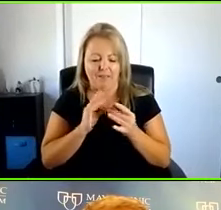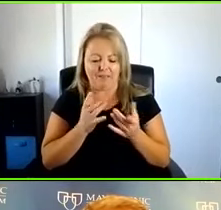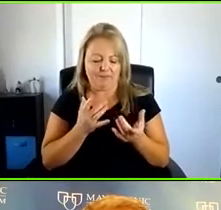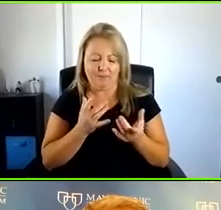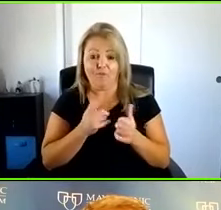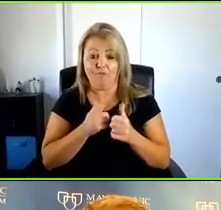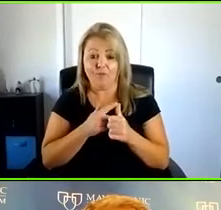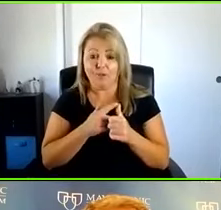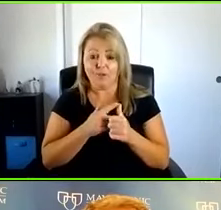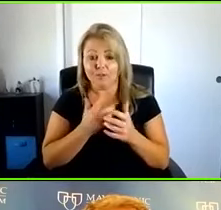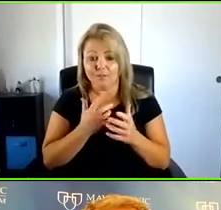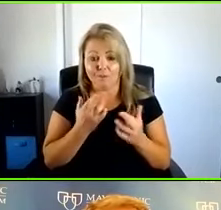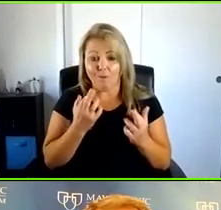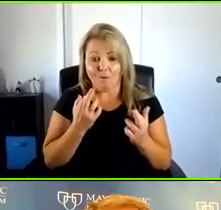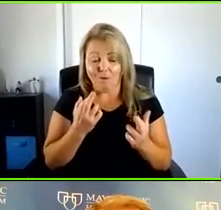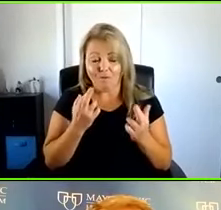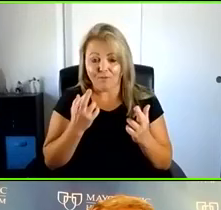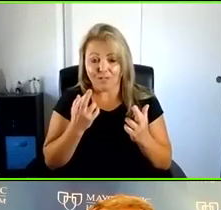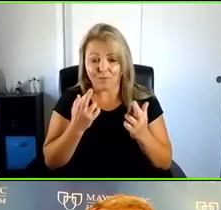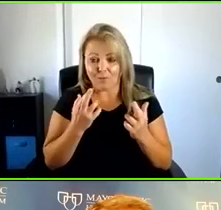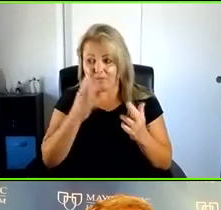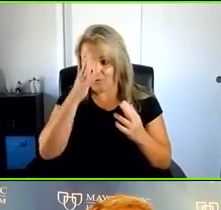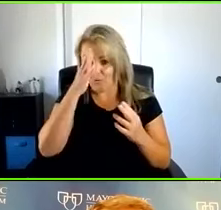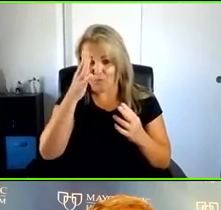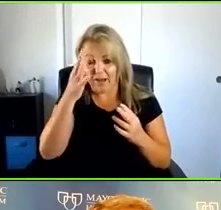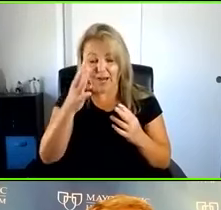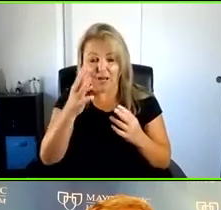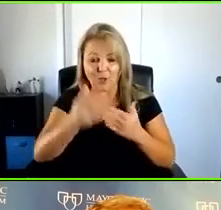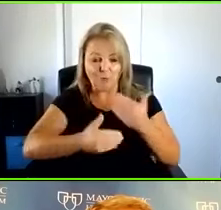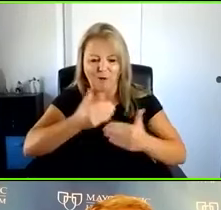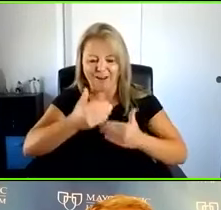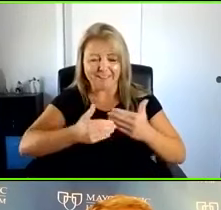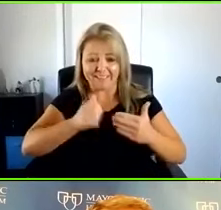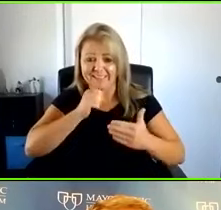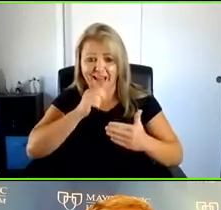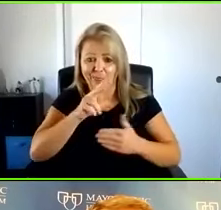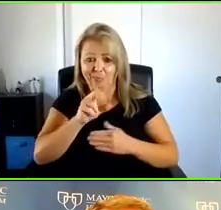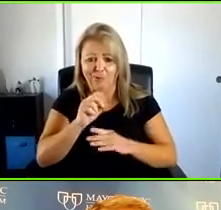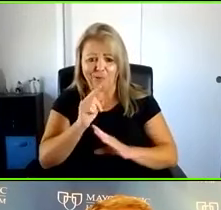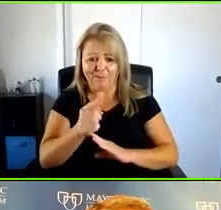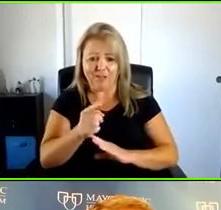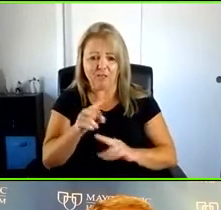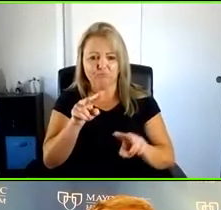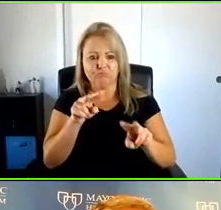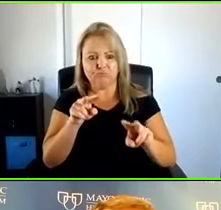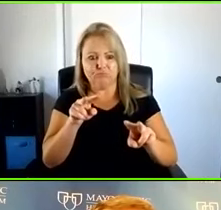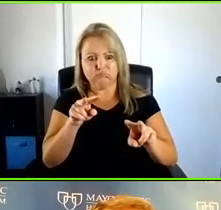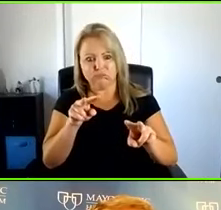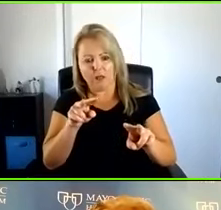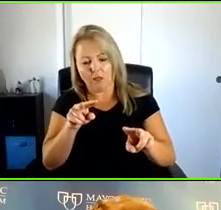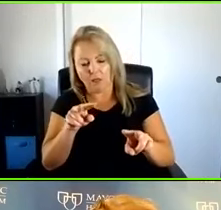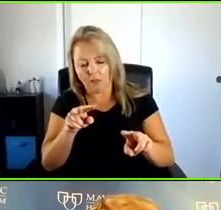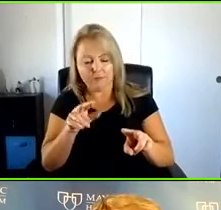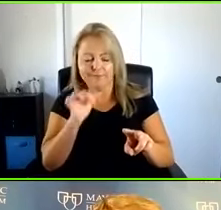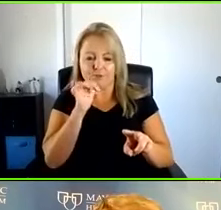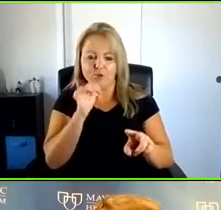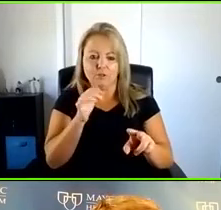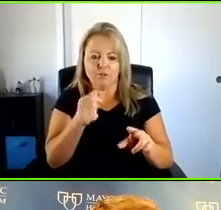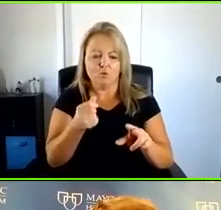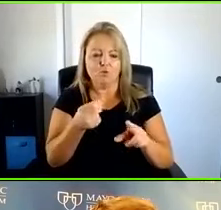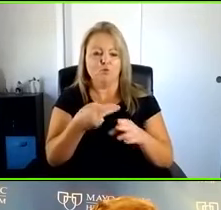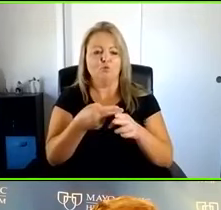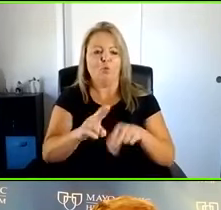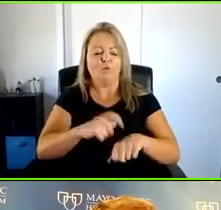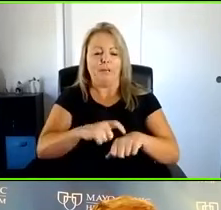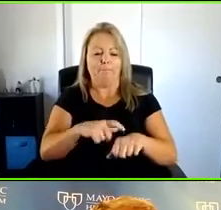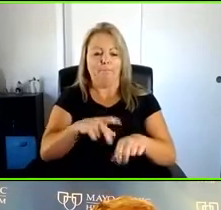first of all, hopefully we've created a process that wouldn't take 30 minutes, but not much more than a few minutes in all actuality, to take a look at